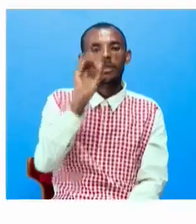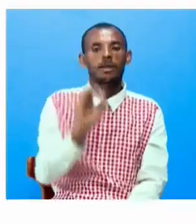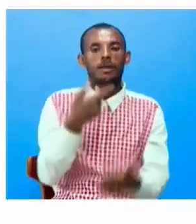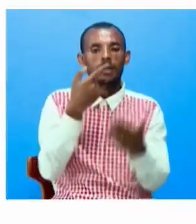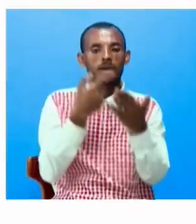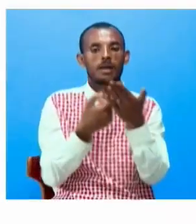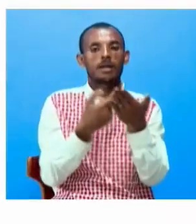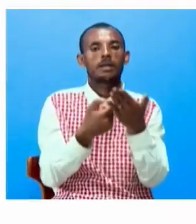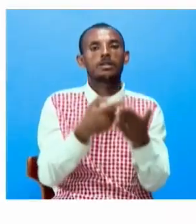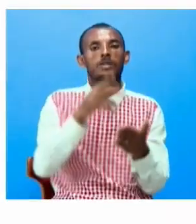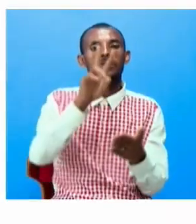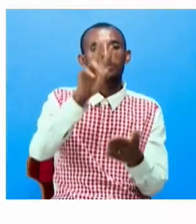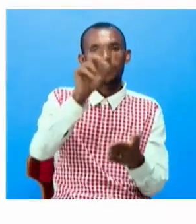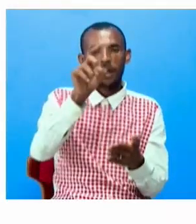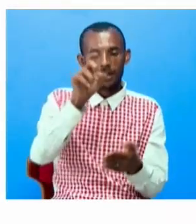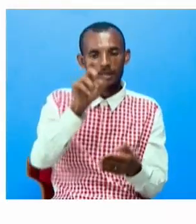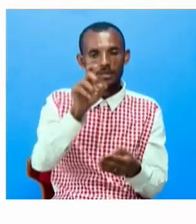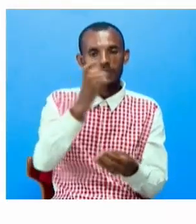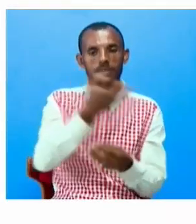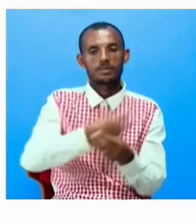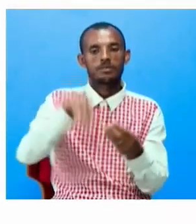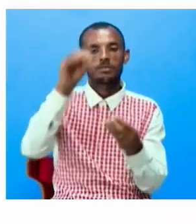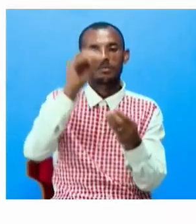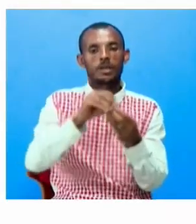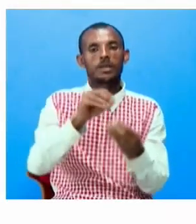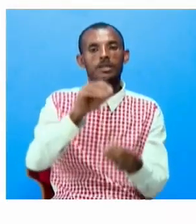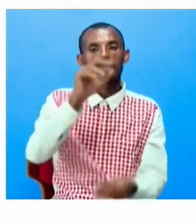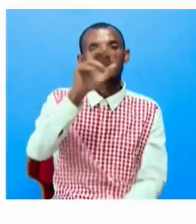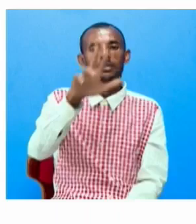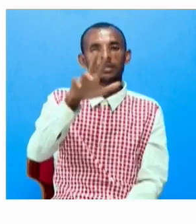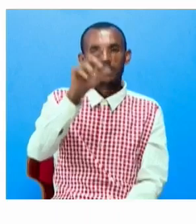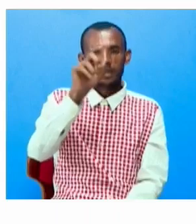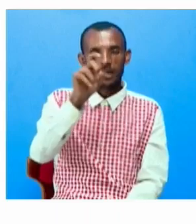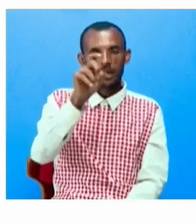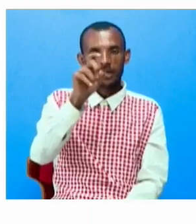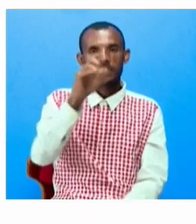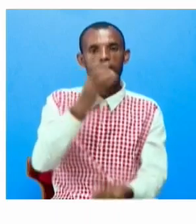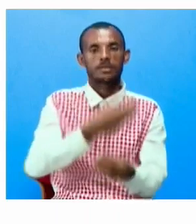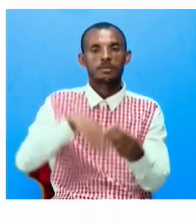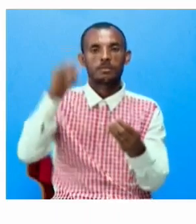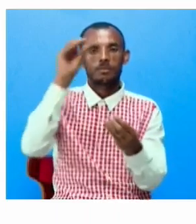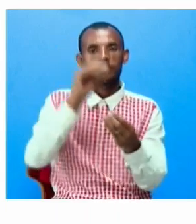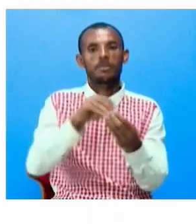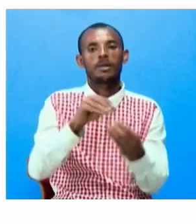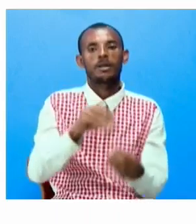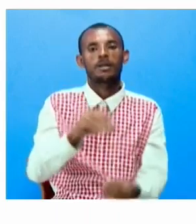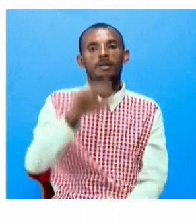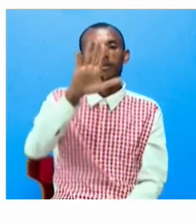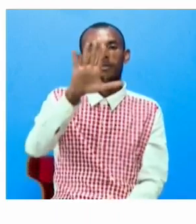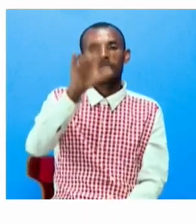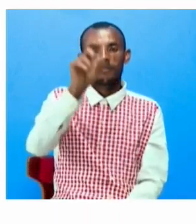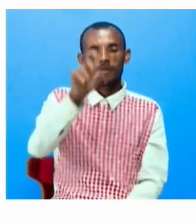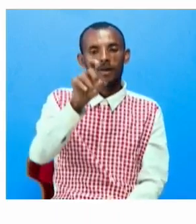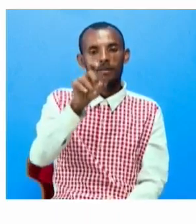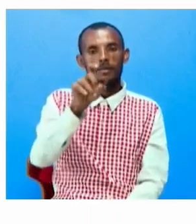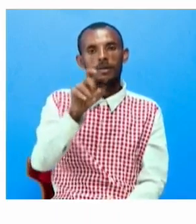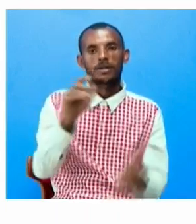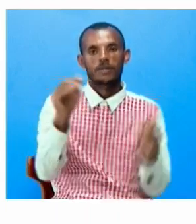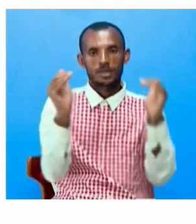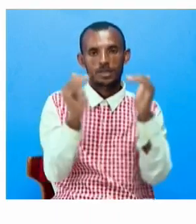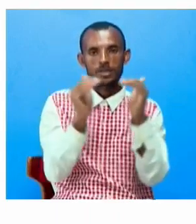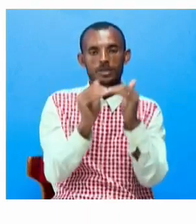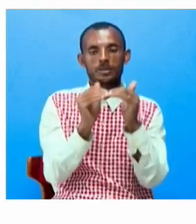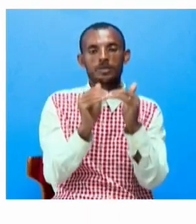here 2x plus 3x plus